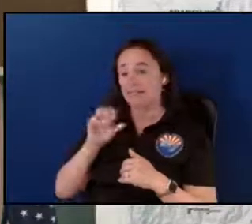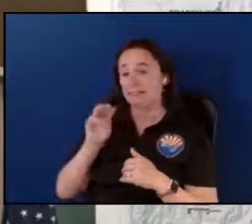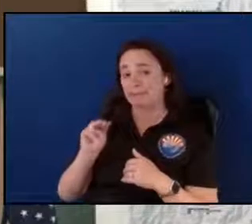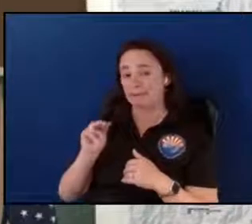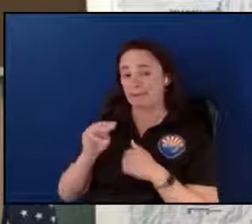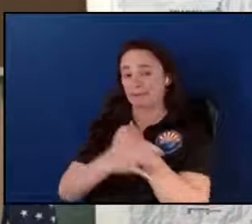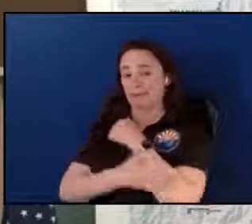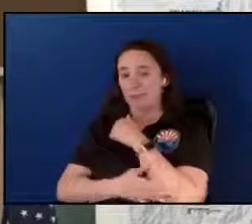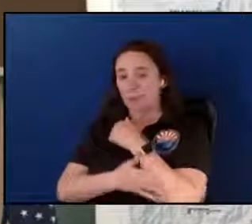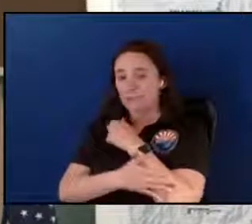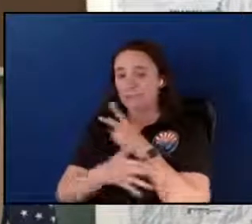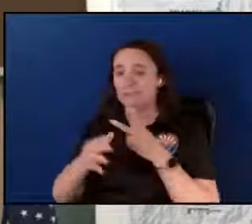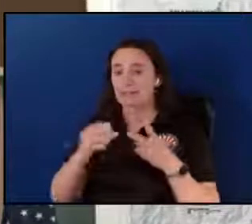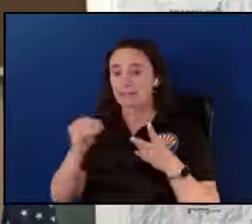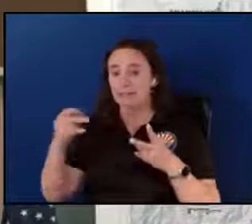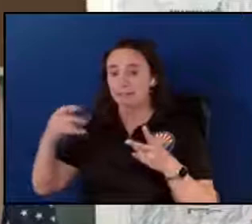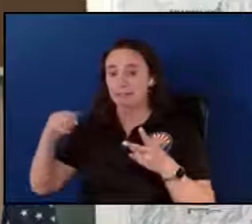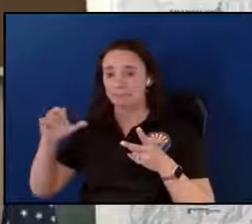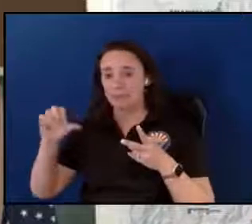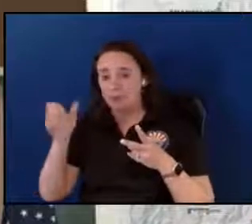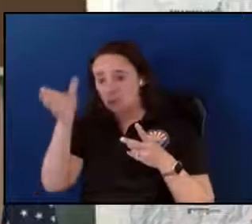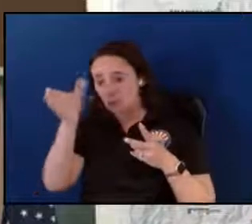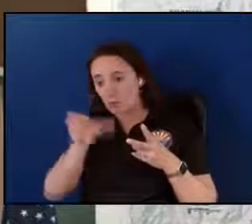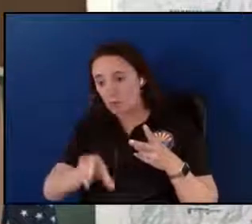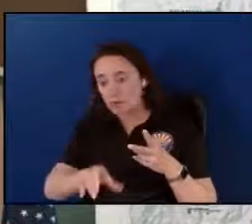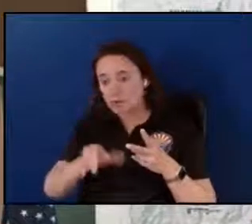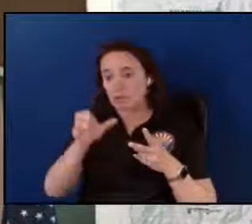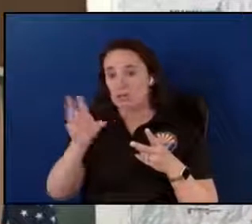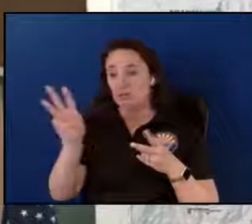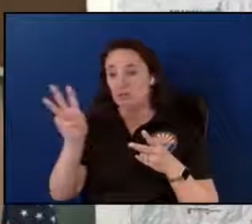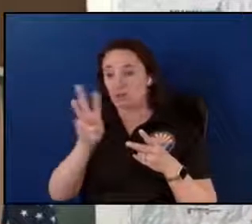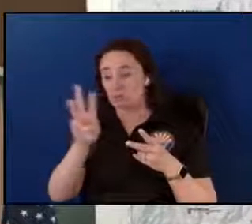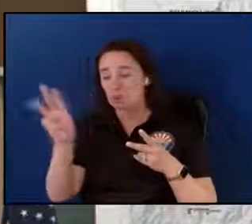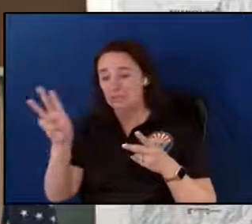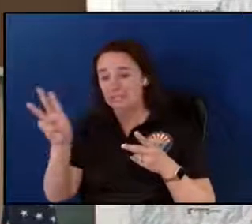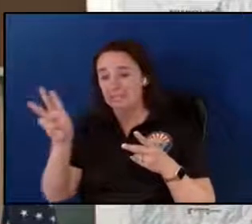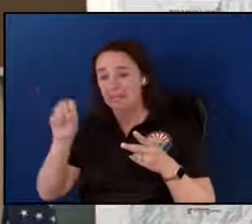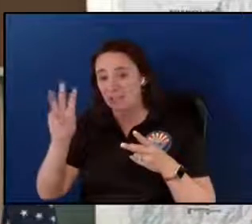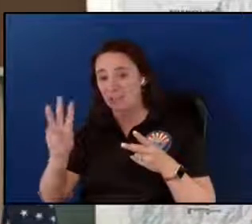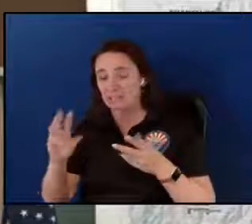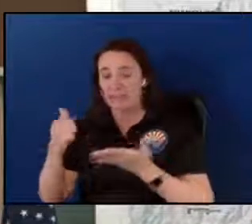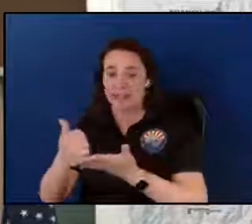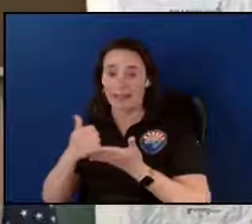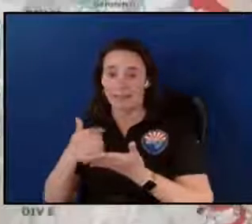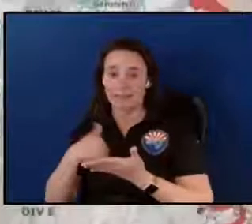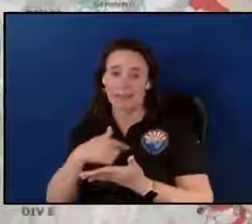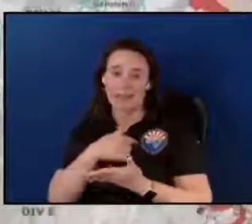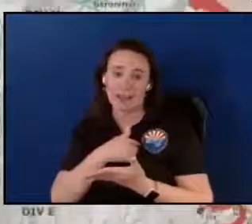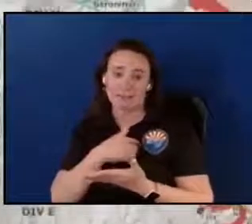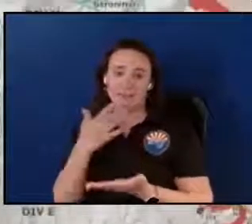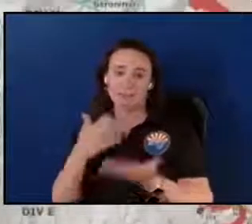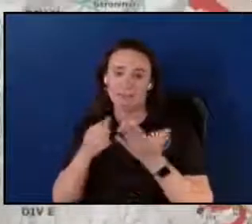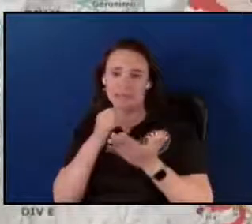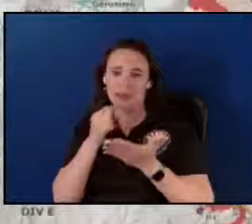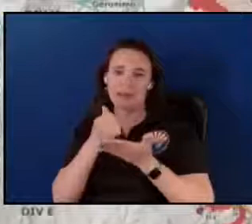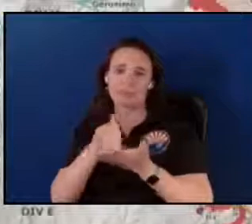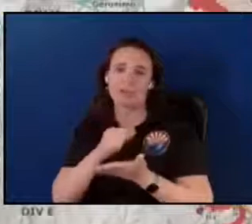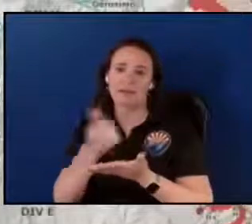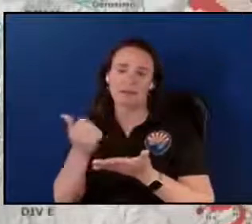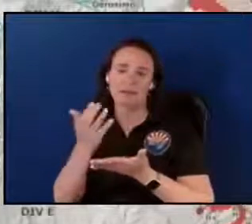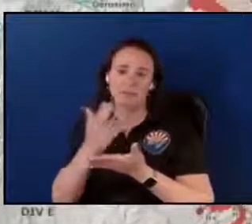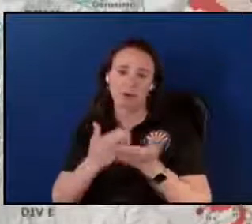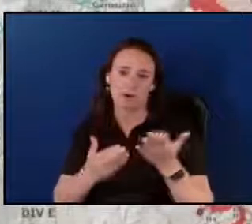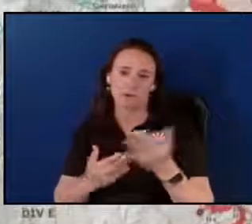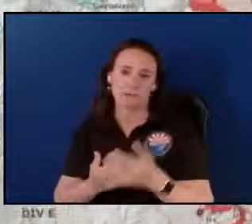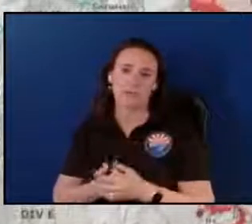you see those west-southwest winds, that's definitely helping us. It might not be helping other parts of the fire, but it's pushing back into itself.